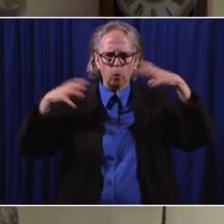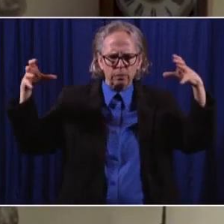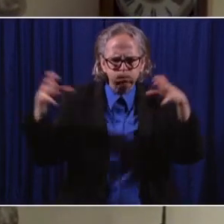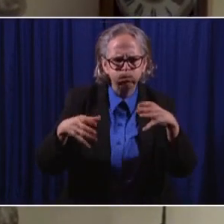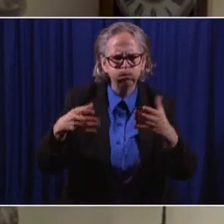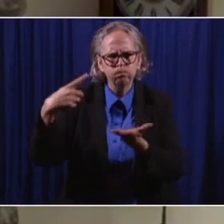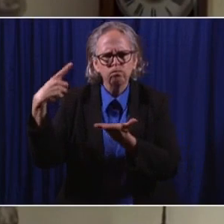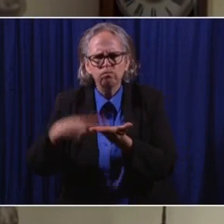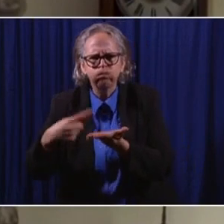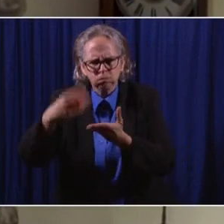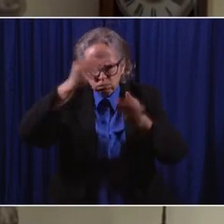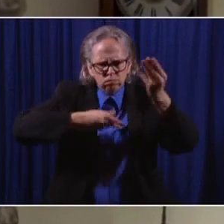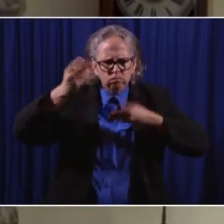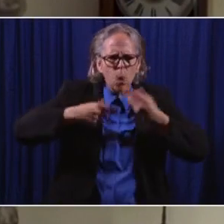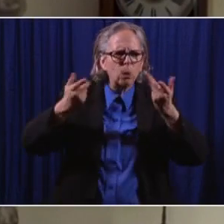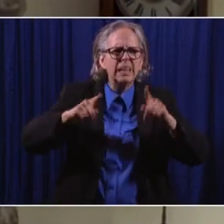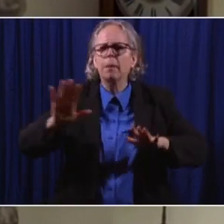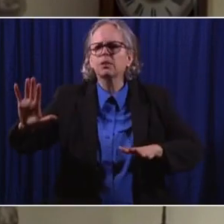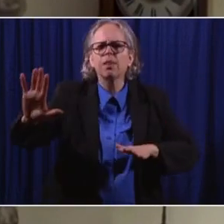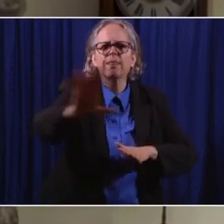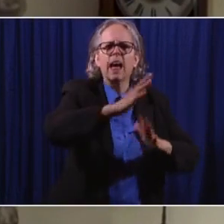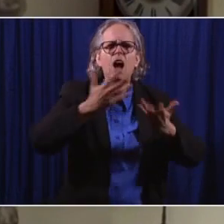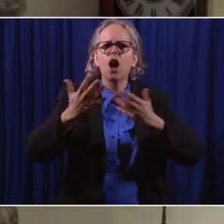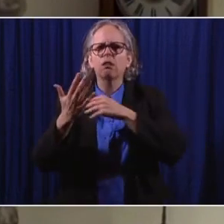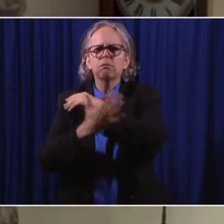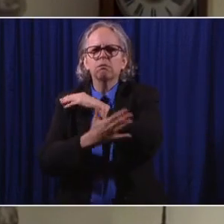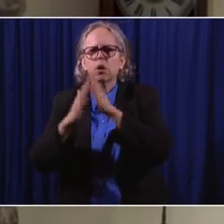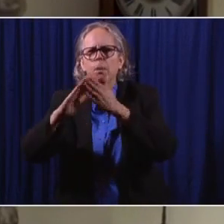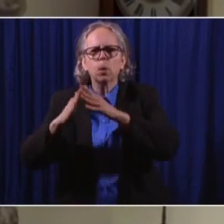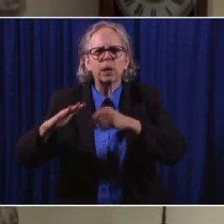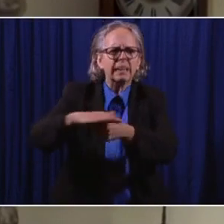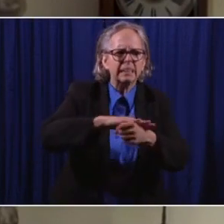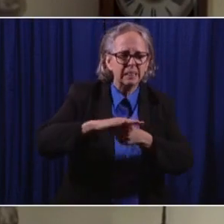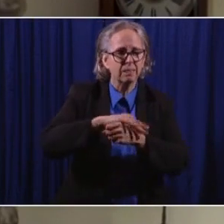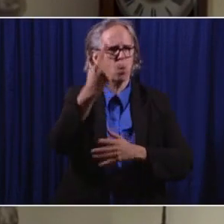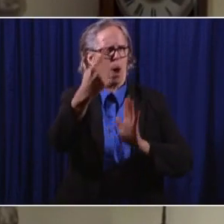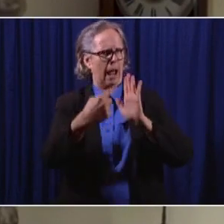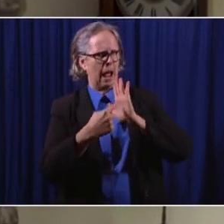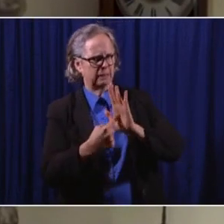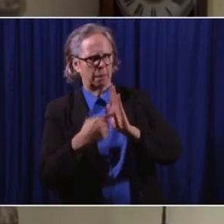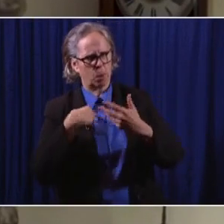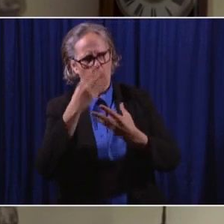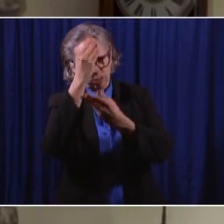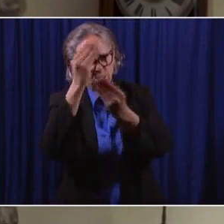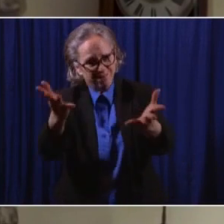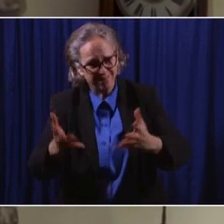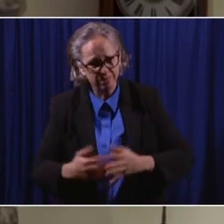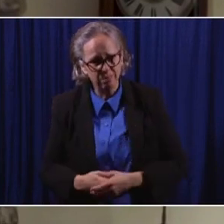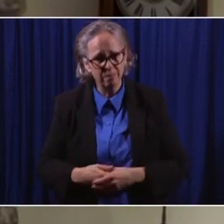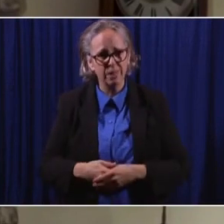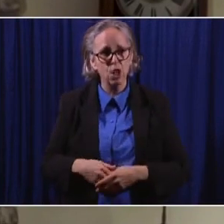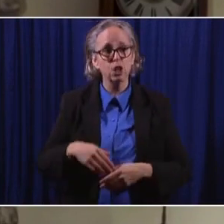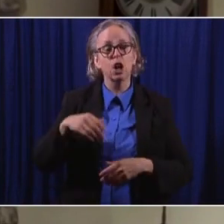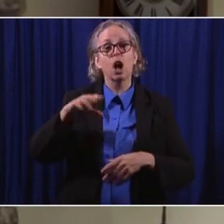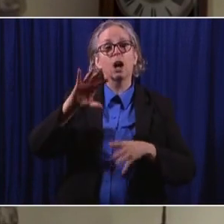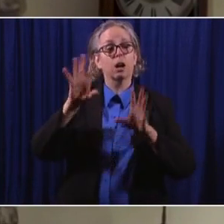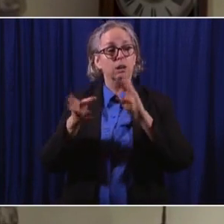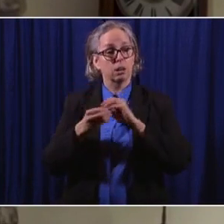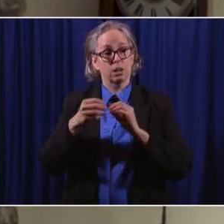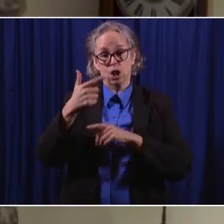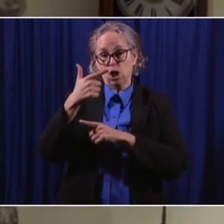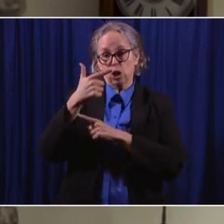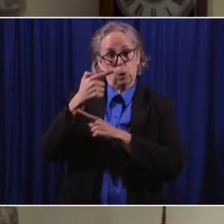One example happened in one of our larger counties, involved a group of 21 co-workers who got together 2